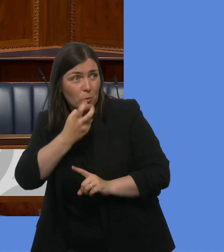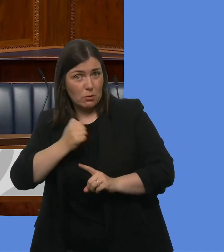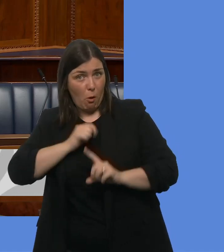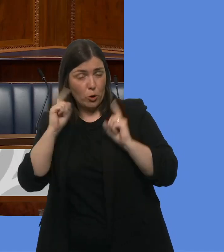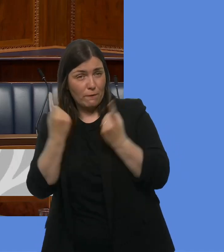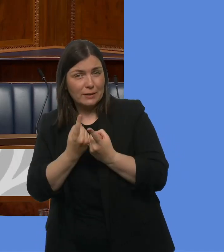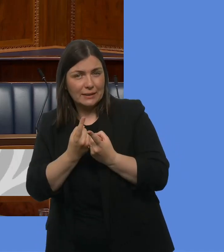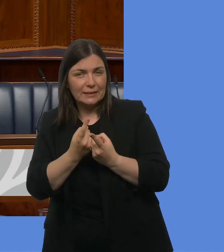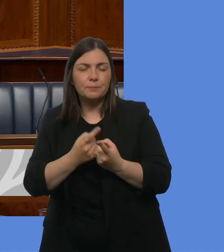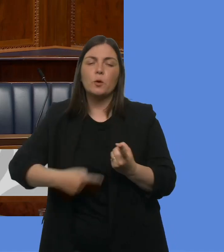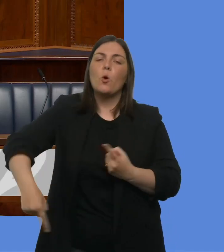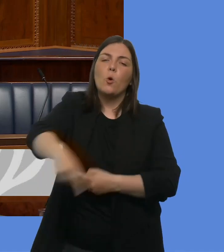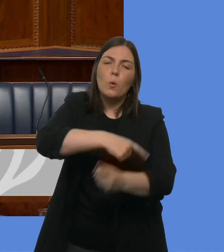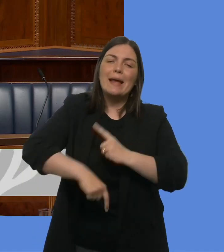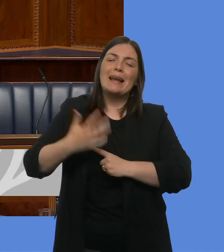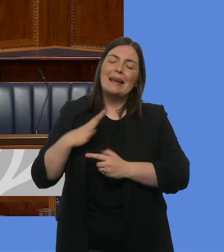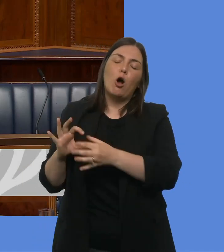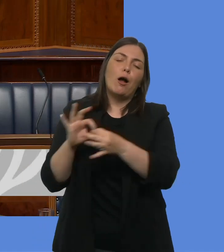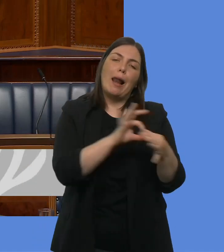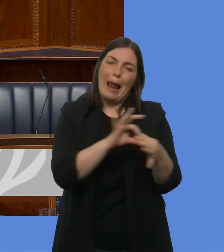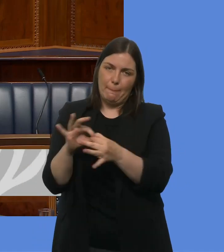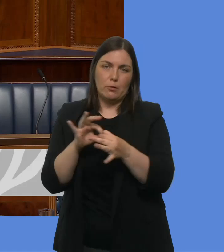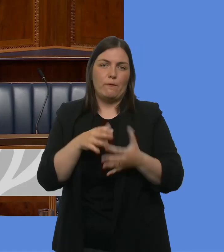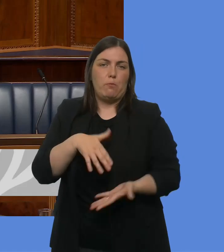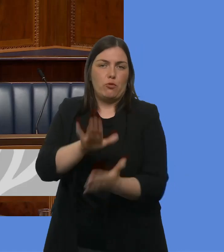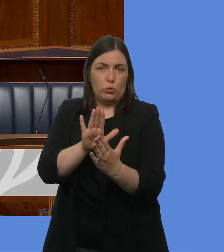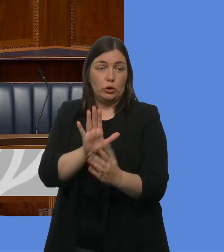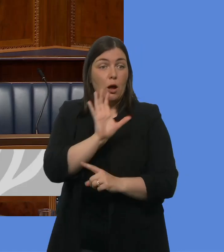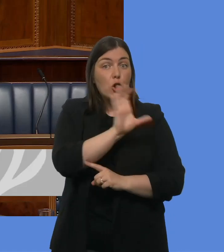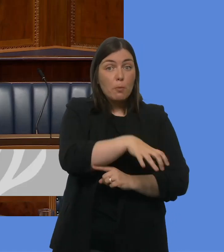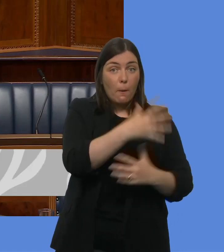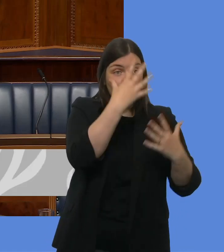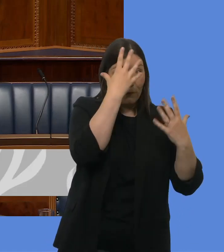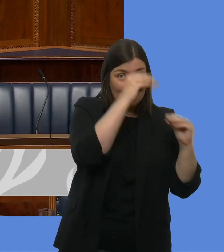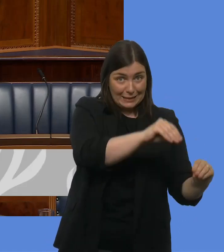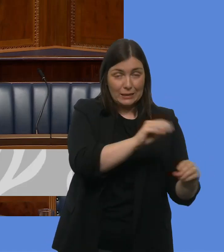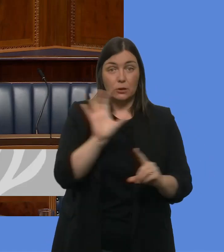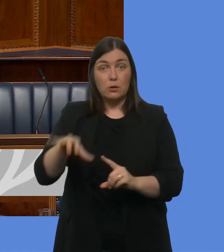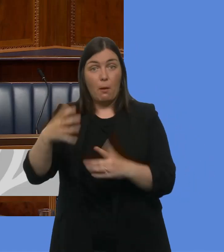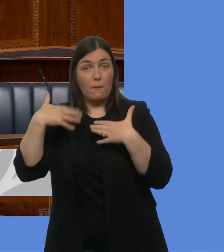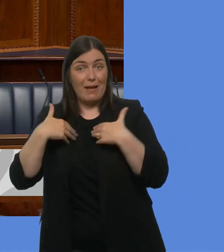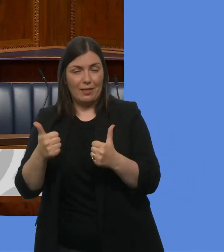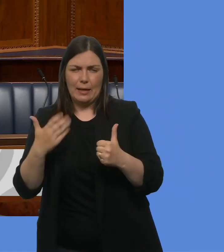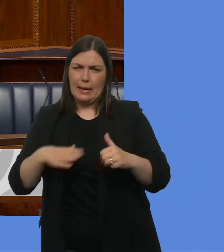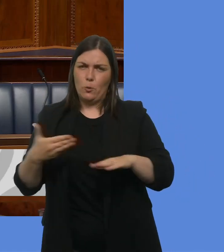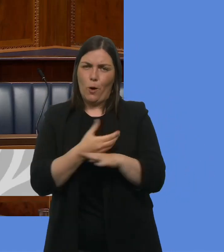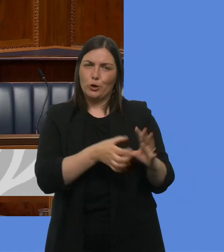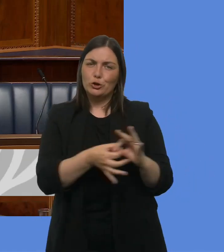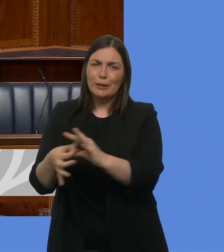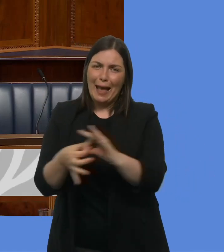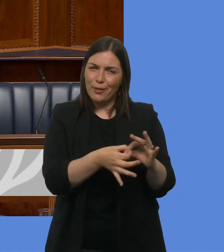between the Departments of Education and Health to address the wider challenges that require a response from both, as opposed to working separately on